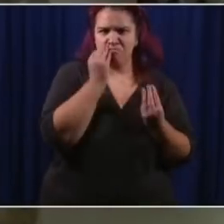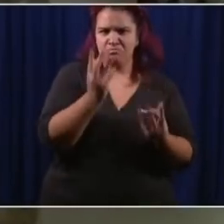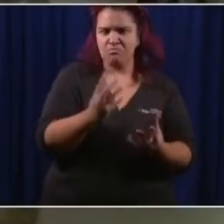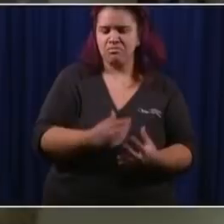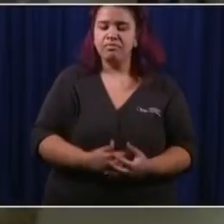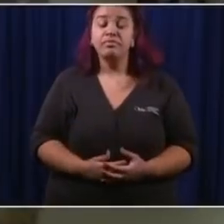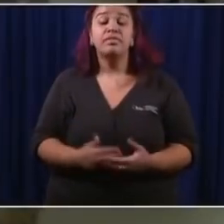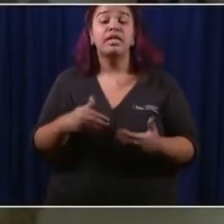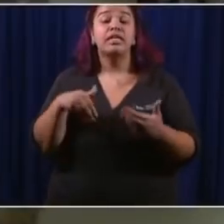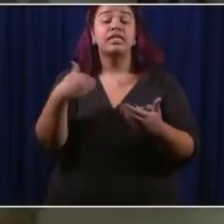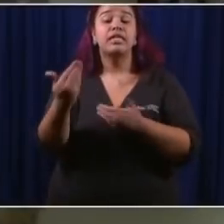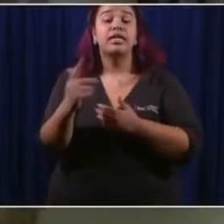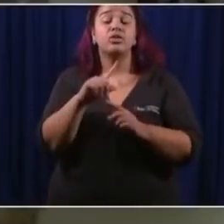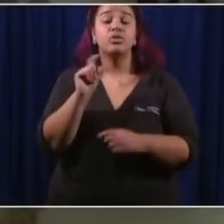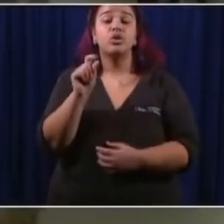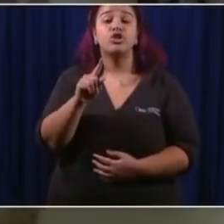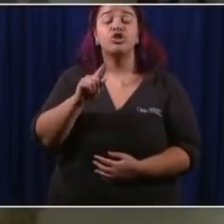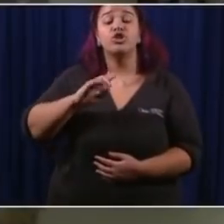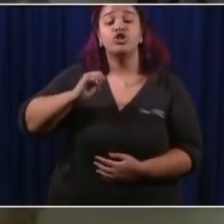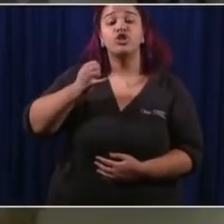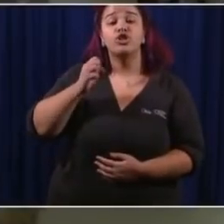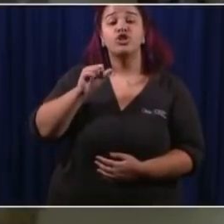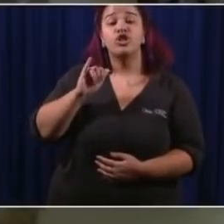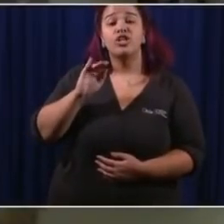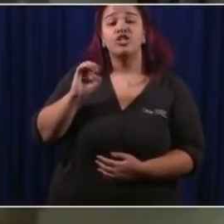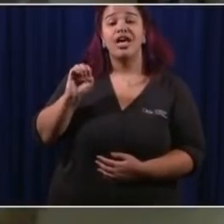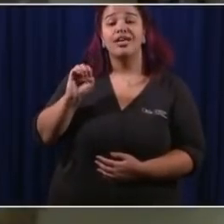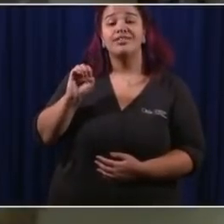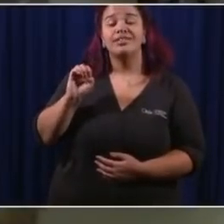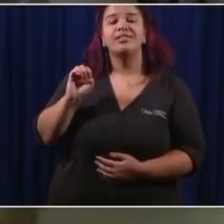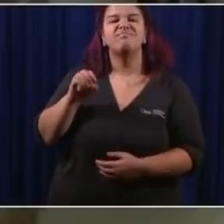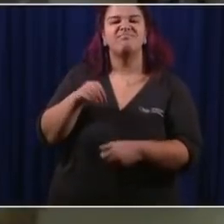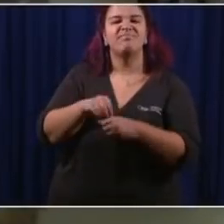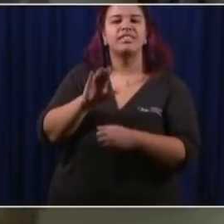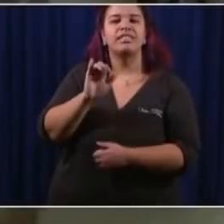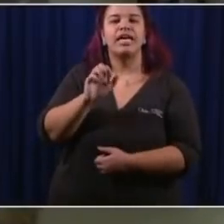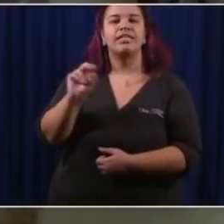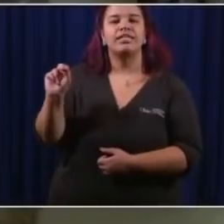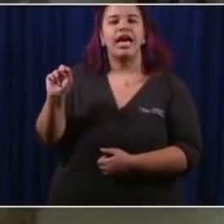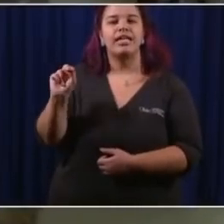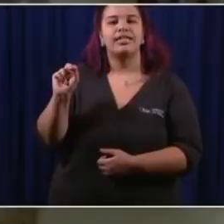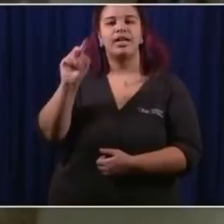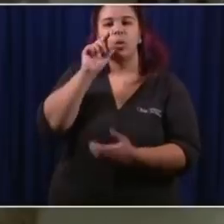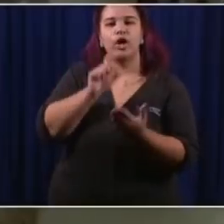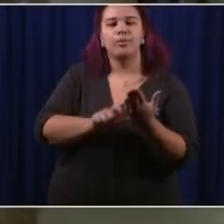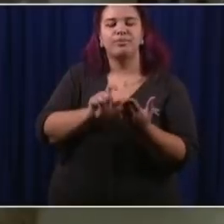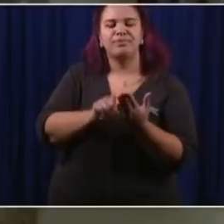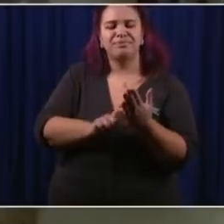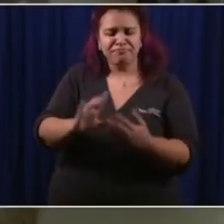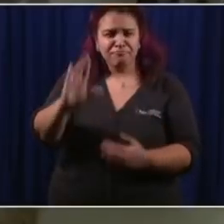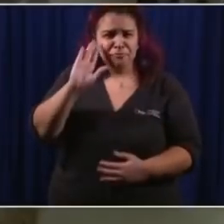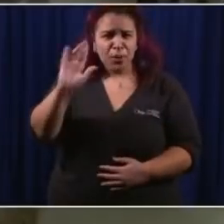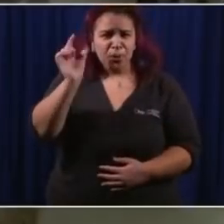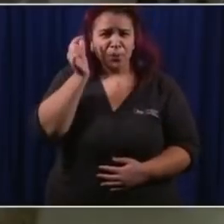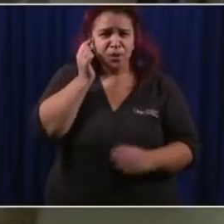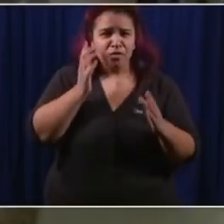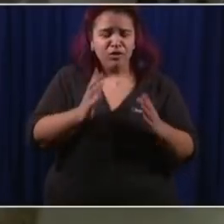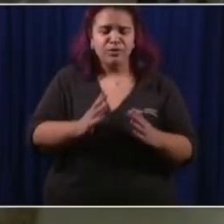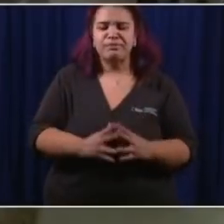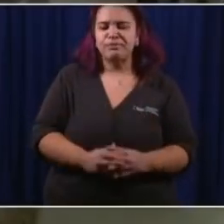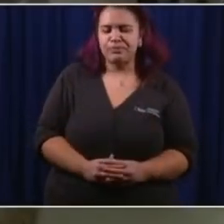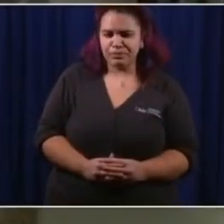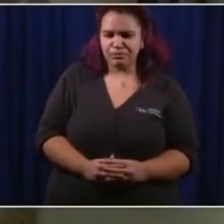Next question is from Jesse Balmert at the Cincinnati Enquirer. Hi, Governor. My question is,